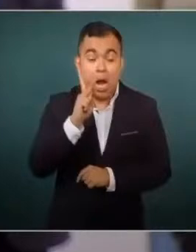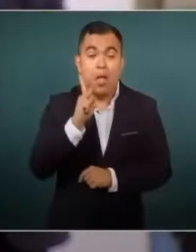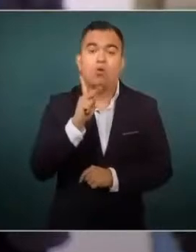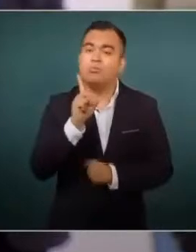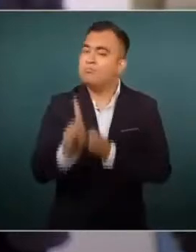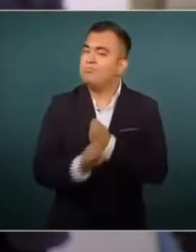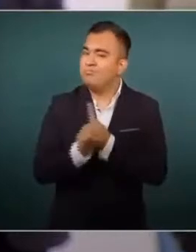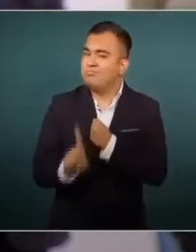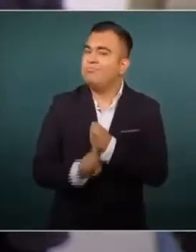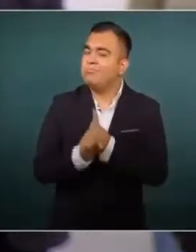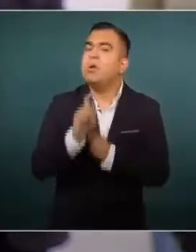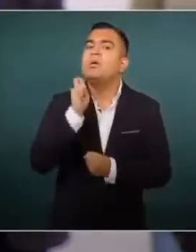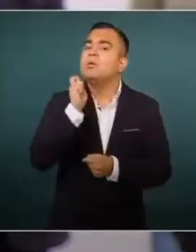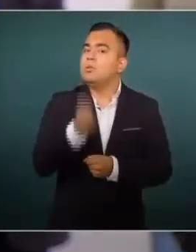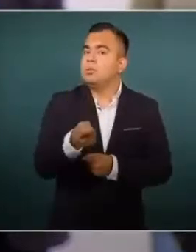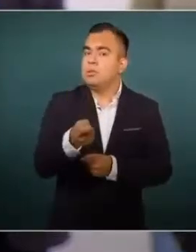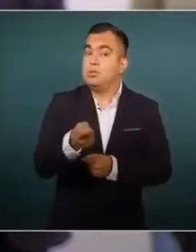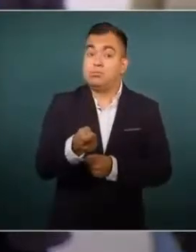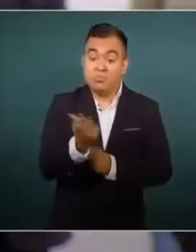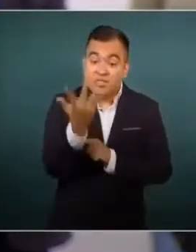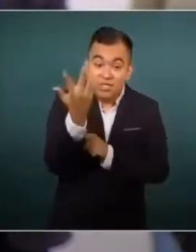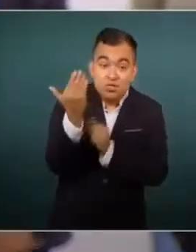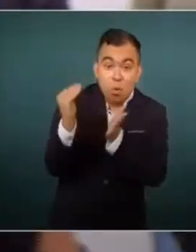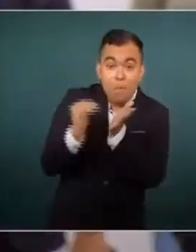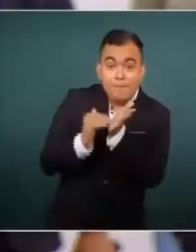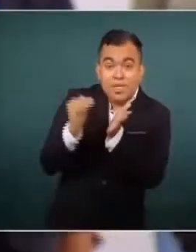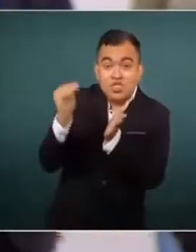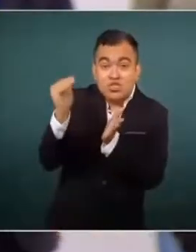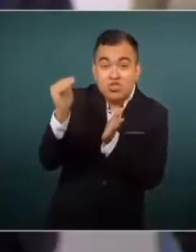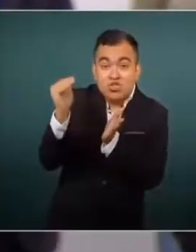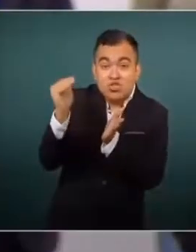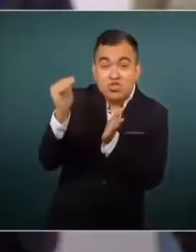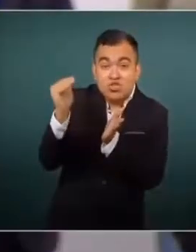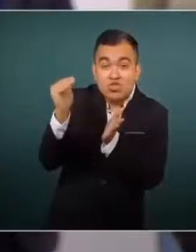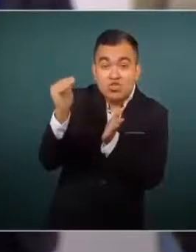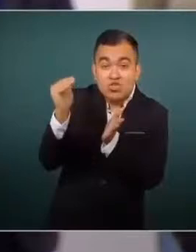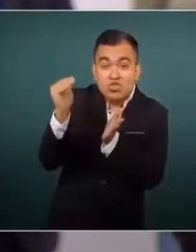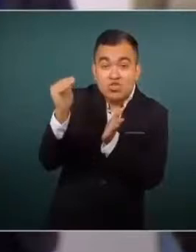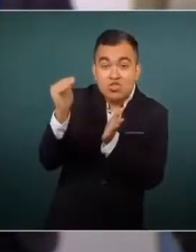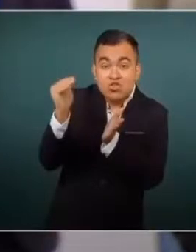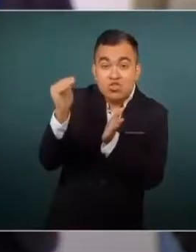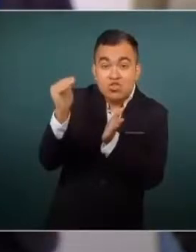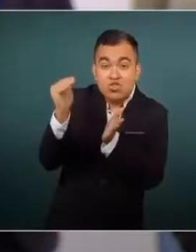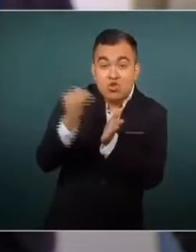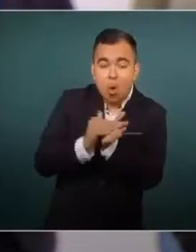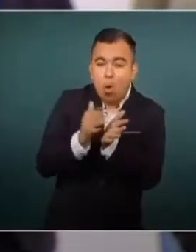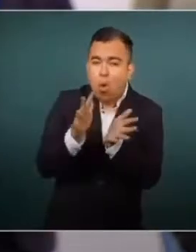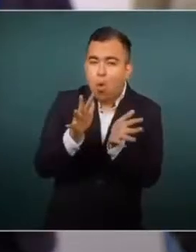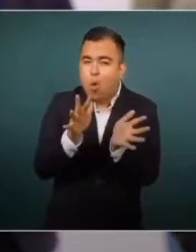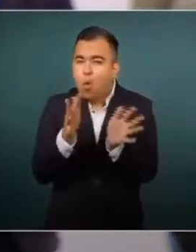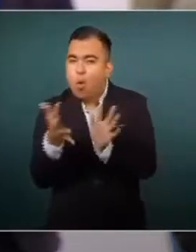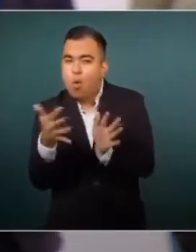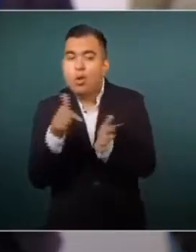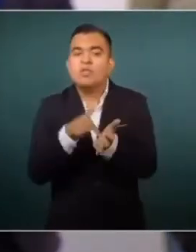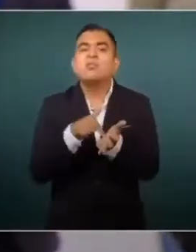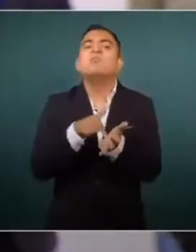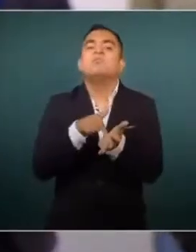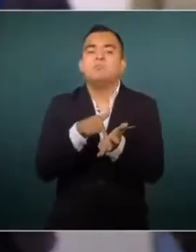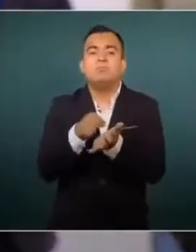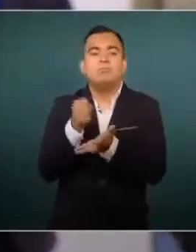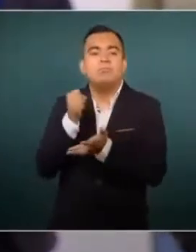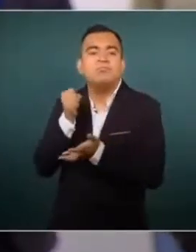found, que 5 millones aproximadamente that about 5 million fueron destinados